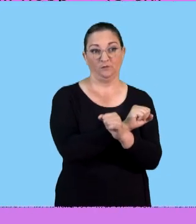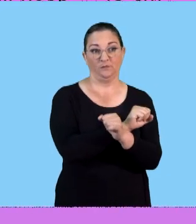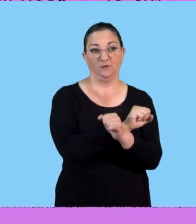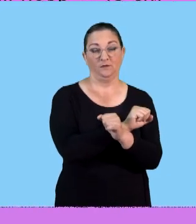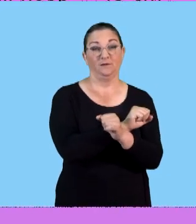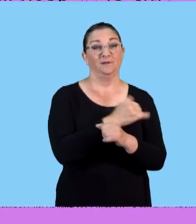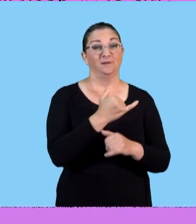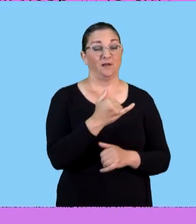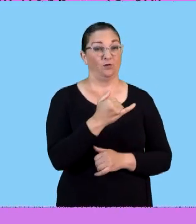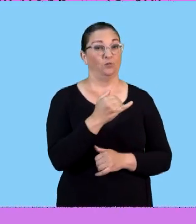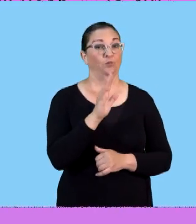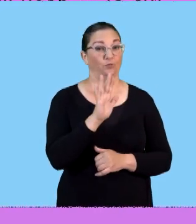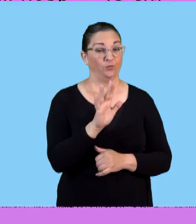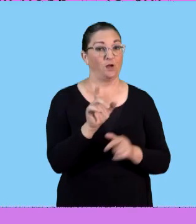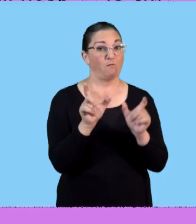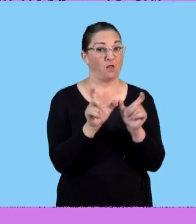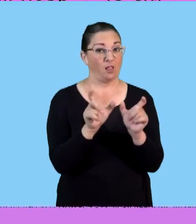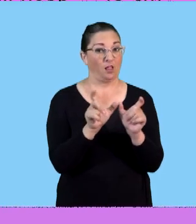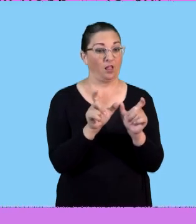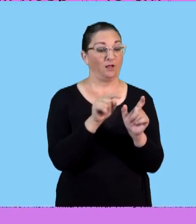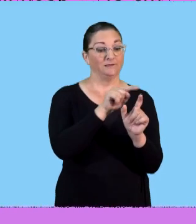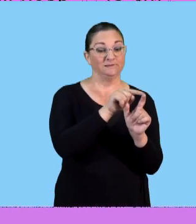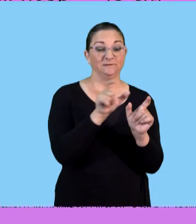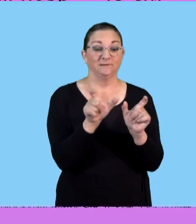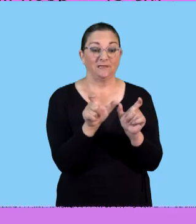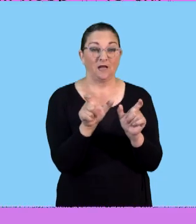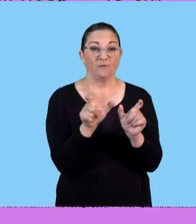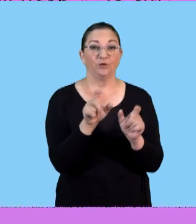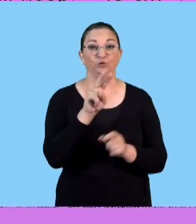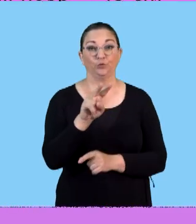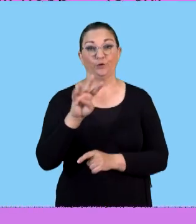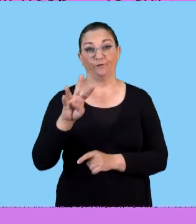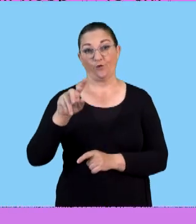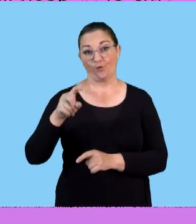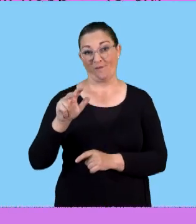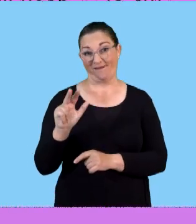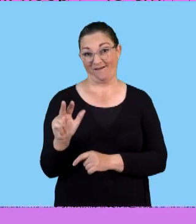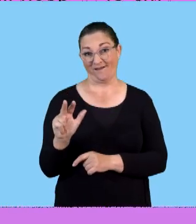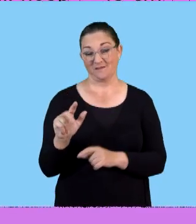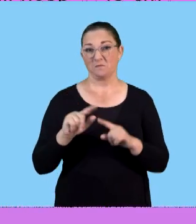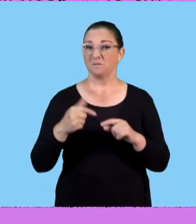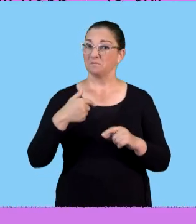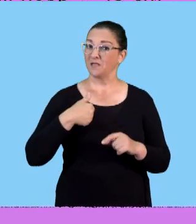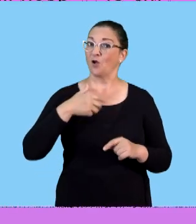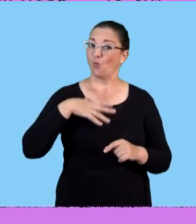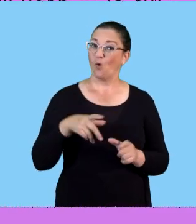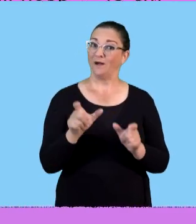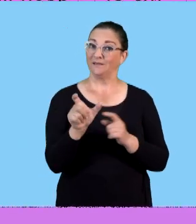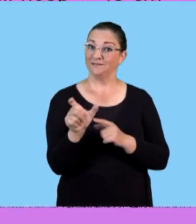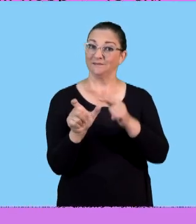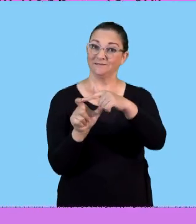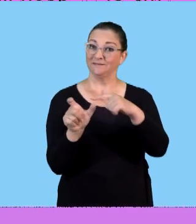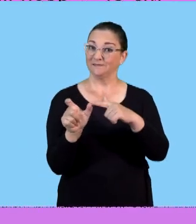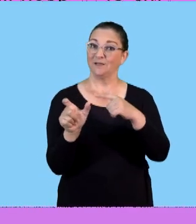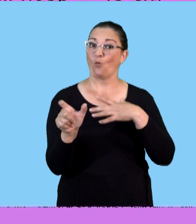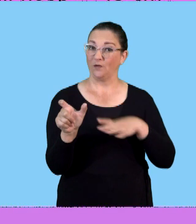multiply by, now please note, it says here diameter of the ball is 24.8. In my formula